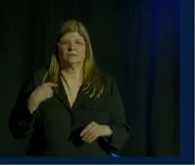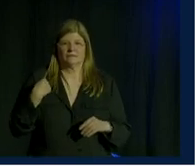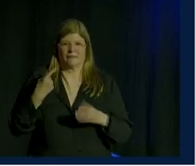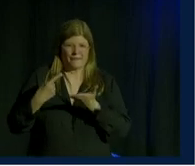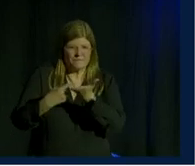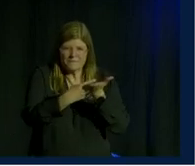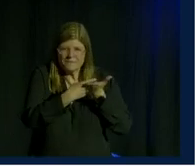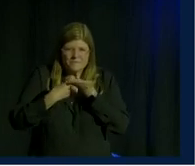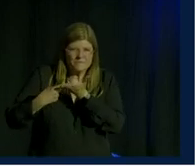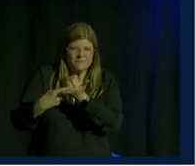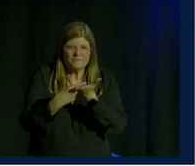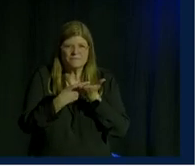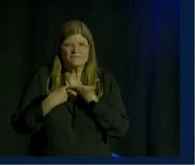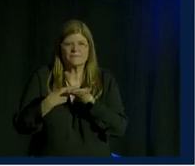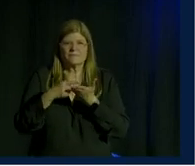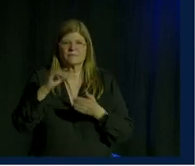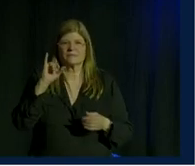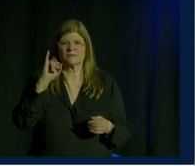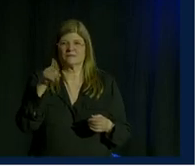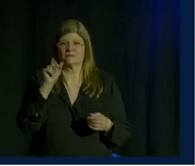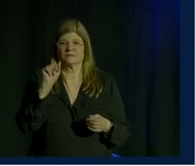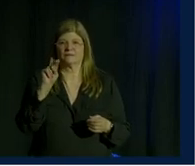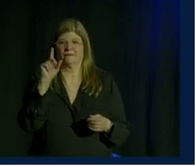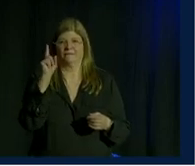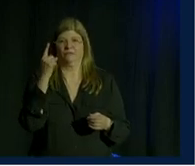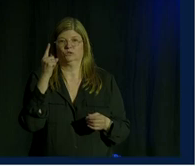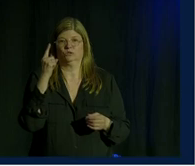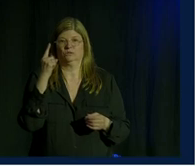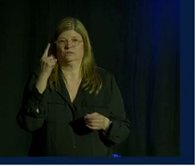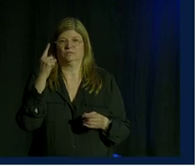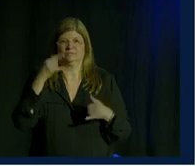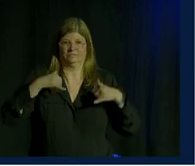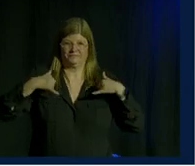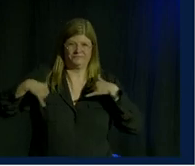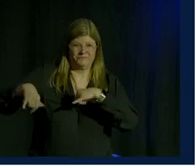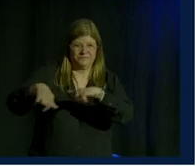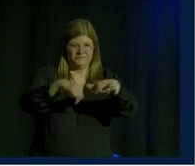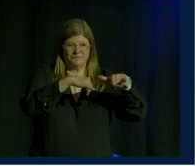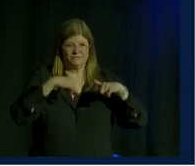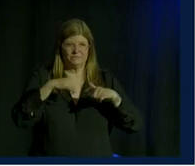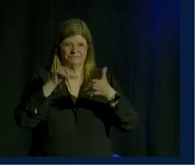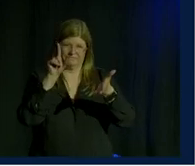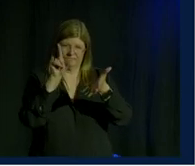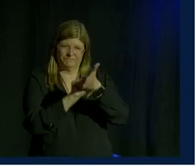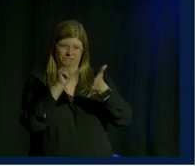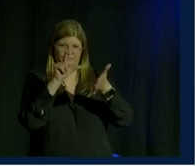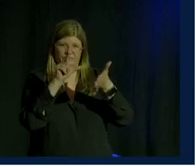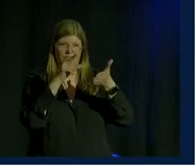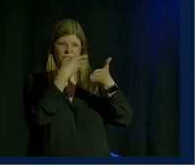of this year, the standards were published and the first compliance period commenced.